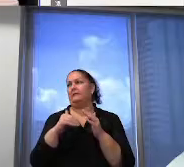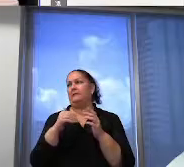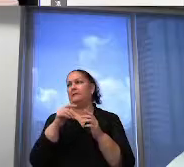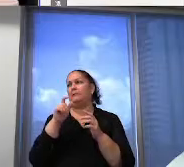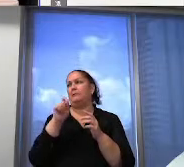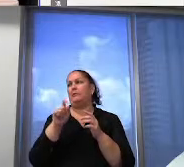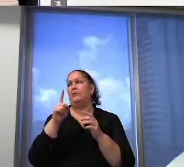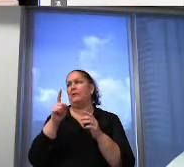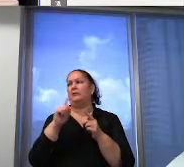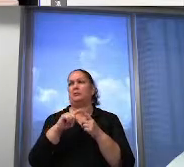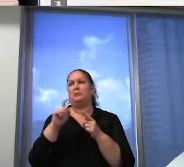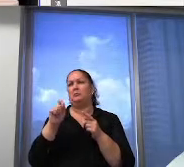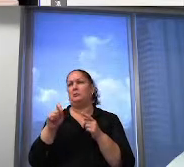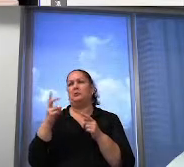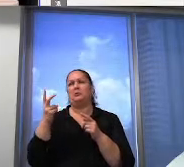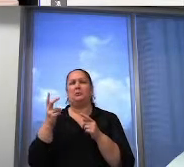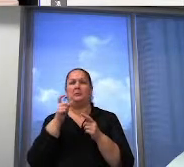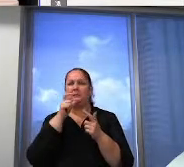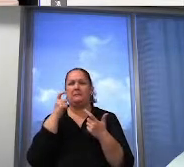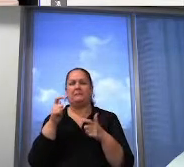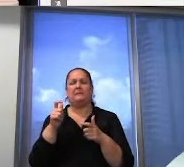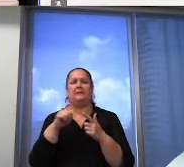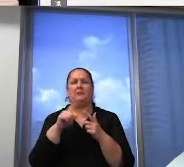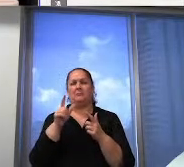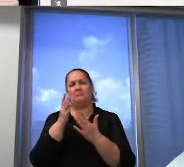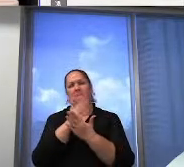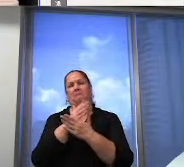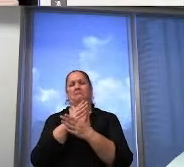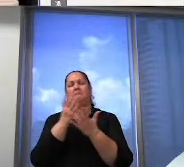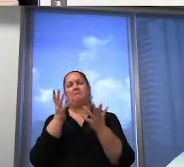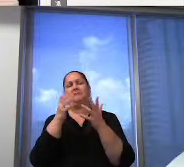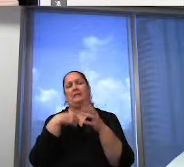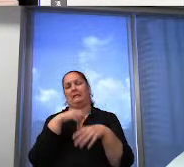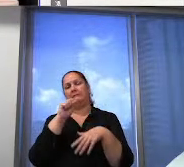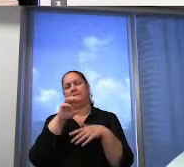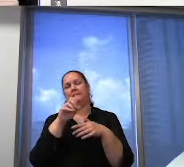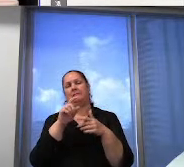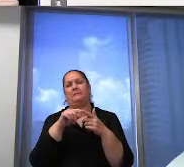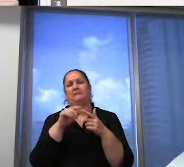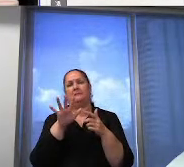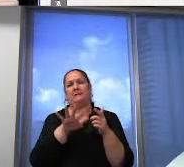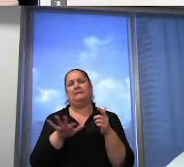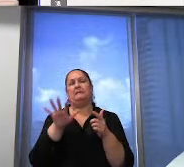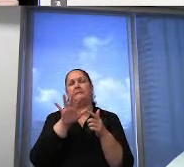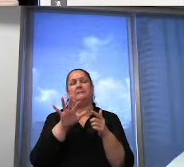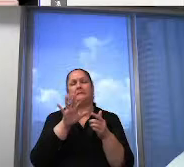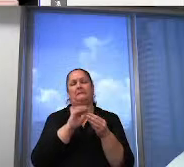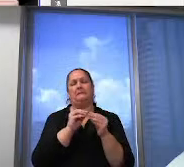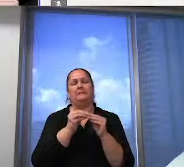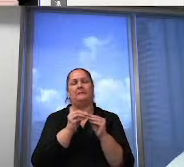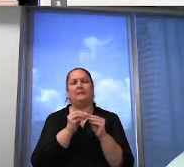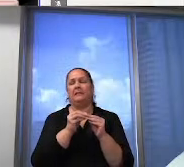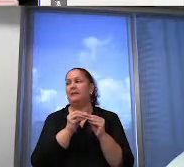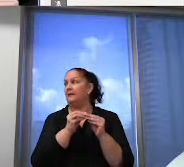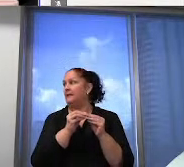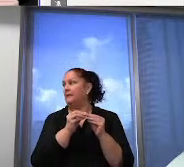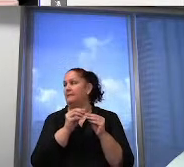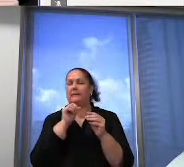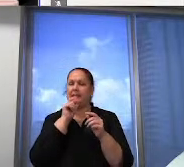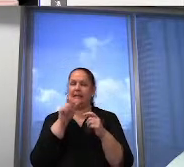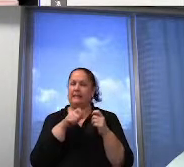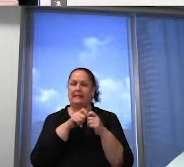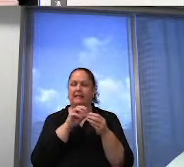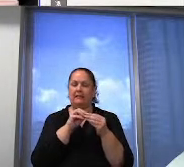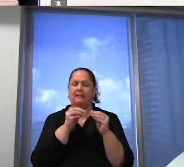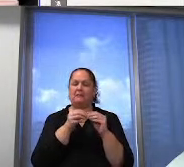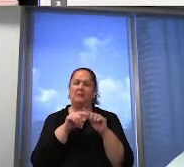under 0.1s to 0.2s in that type of range. So those are just ranges I'm going to give you in the ballpark. Those